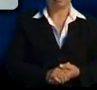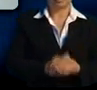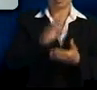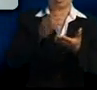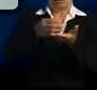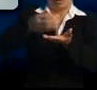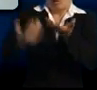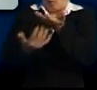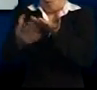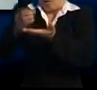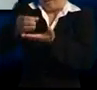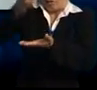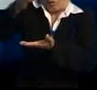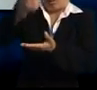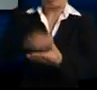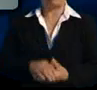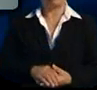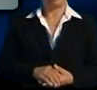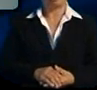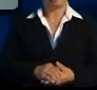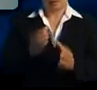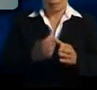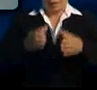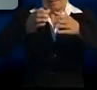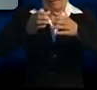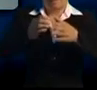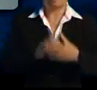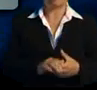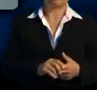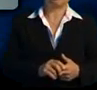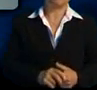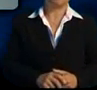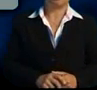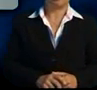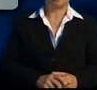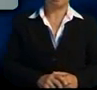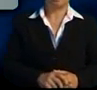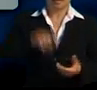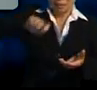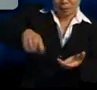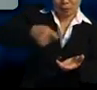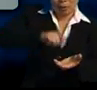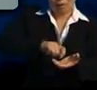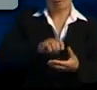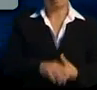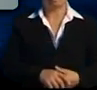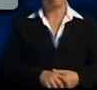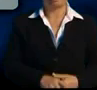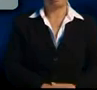boiling tubes, beakers, spatula,